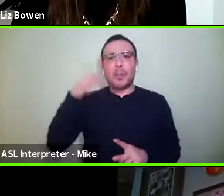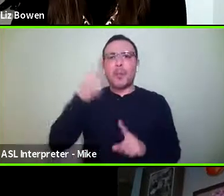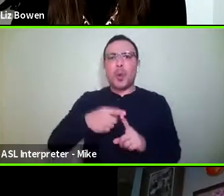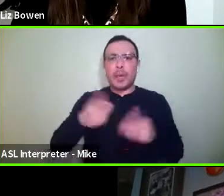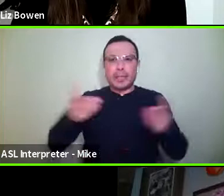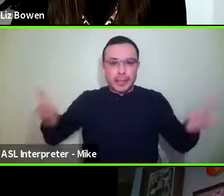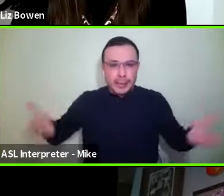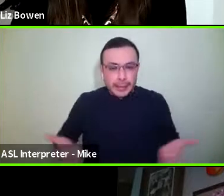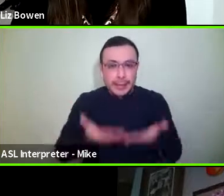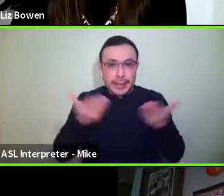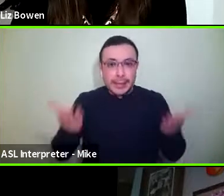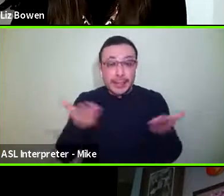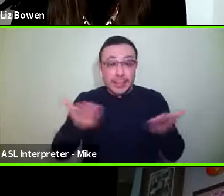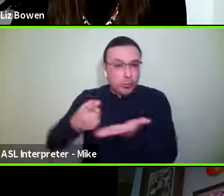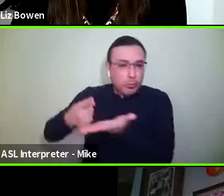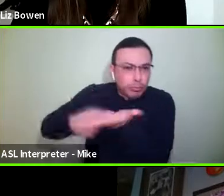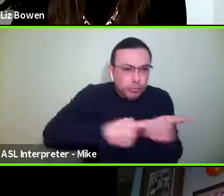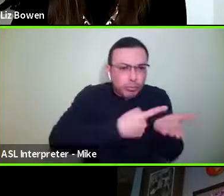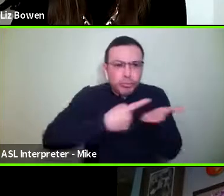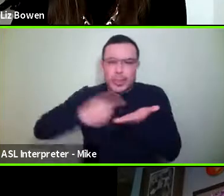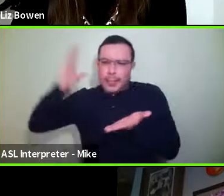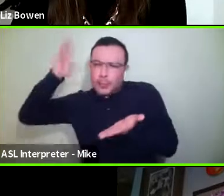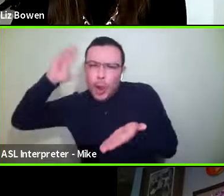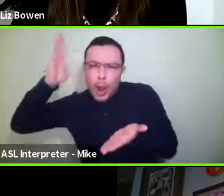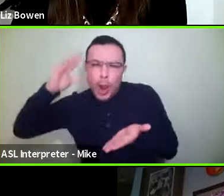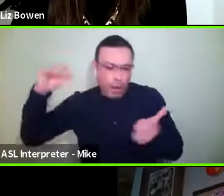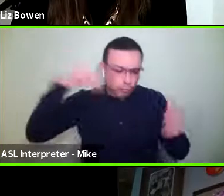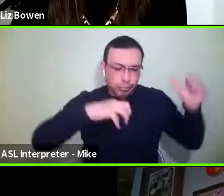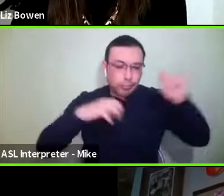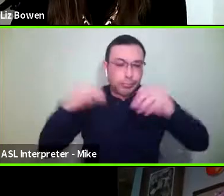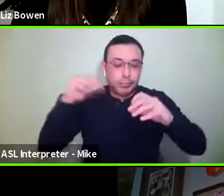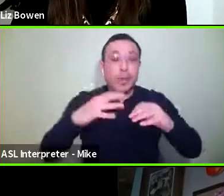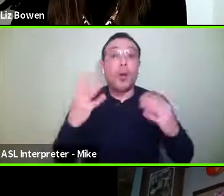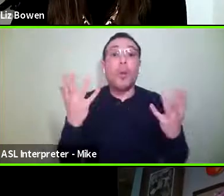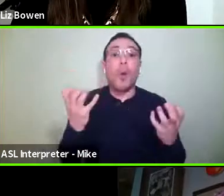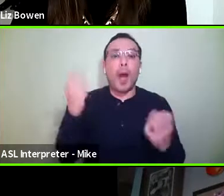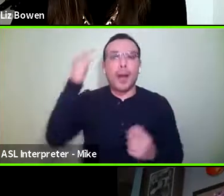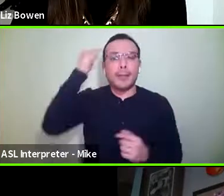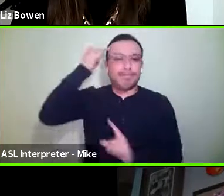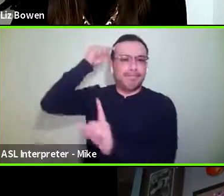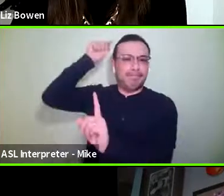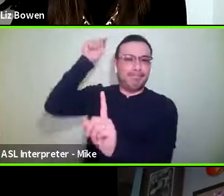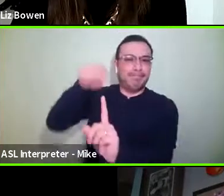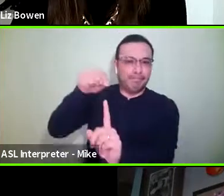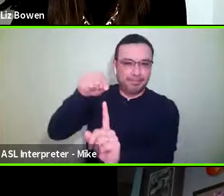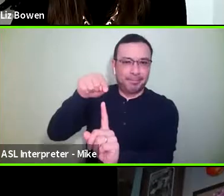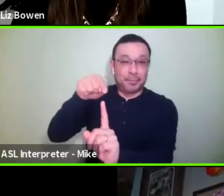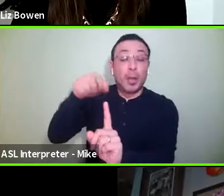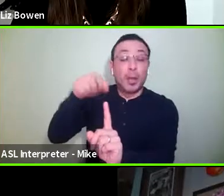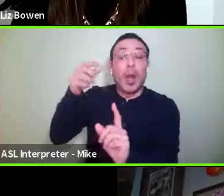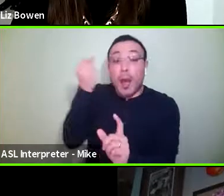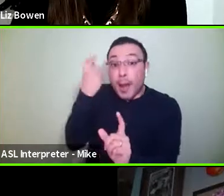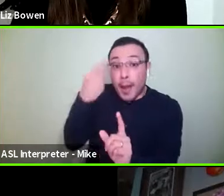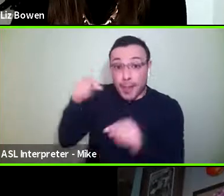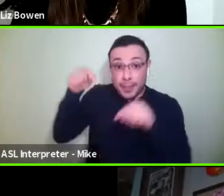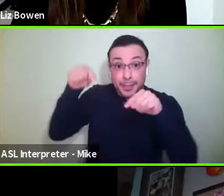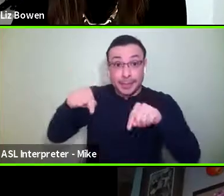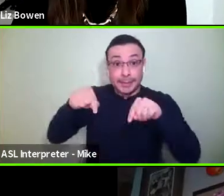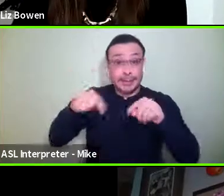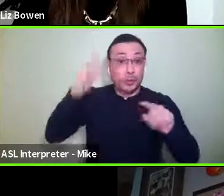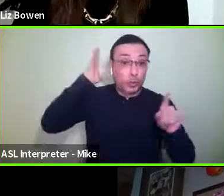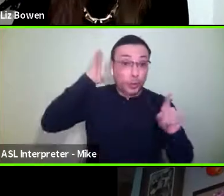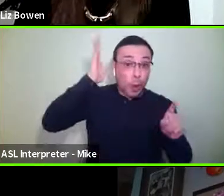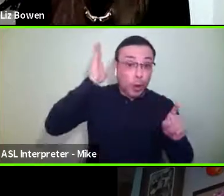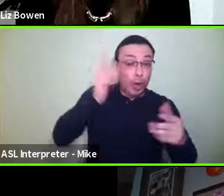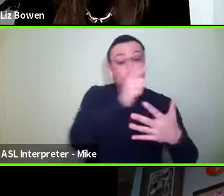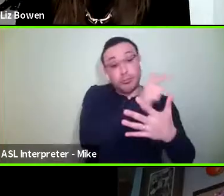think about that. This series began as an in-person event in New York. The first event